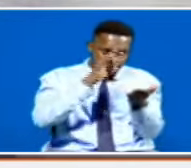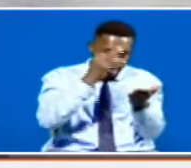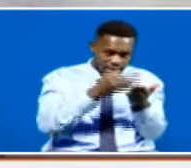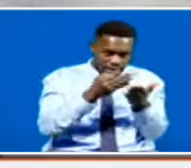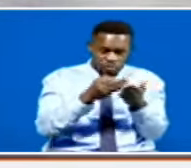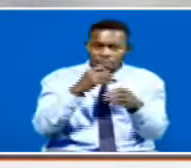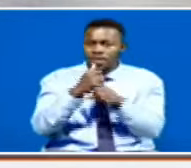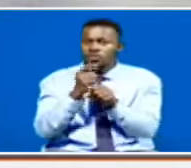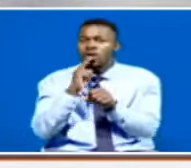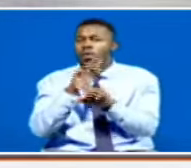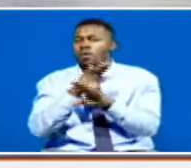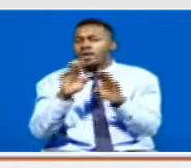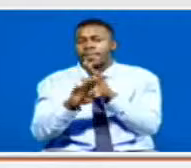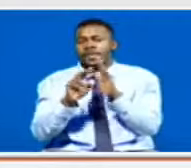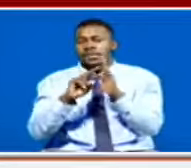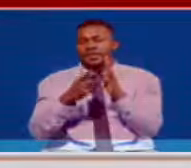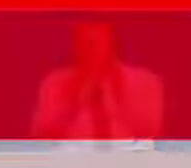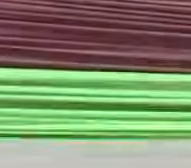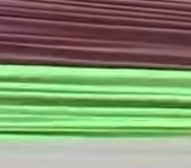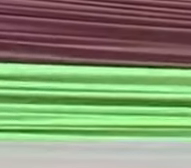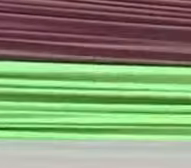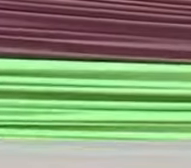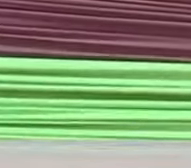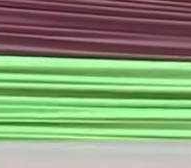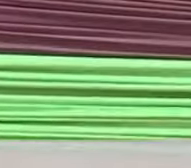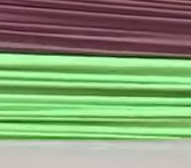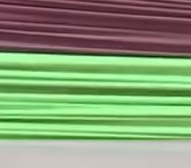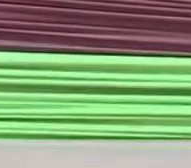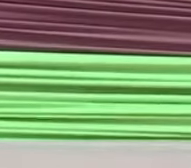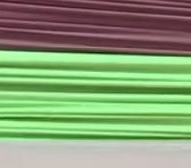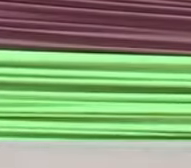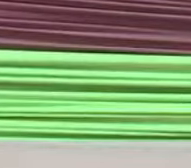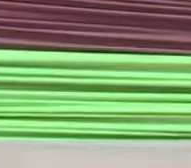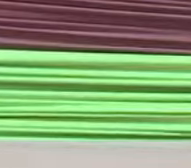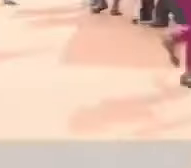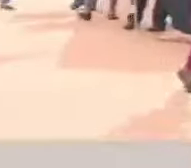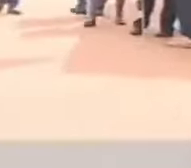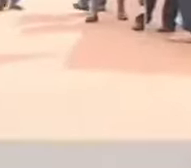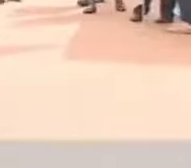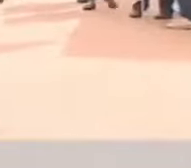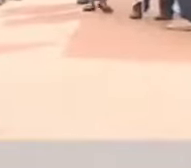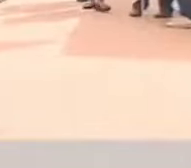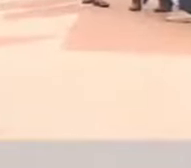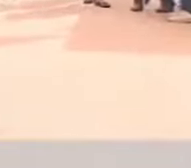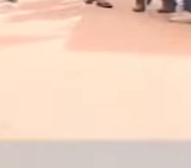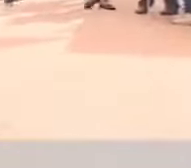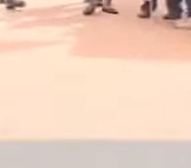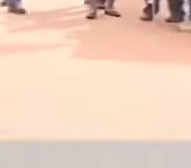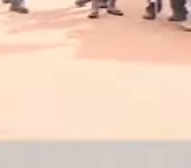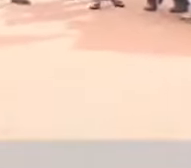project is completed. Time for another break. Ahead in business news, Machakos Governor